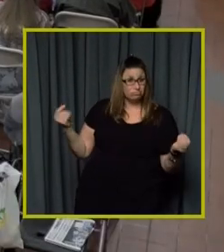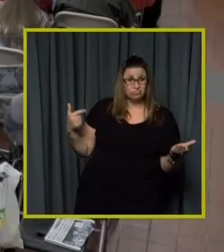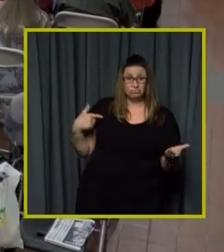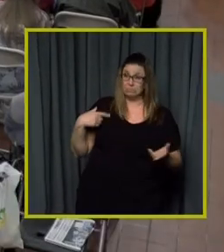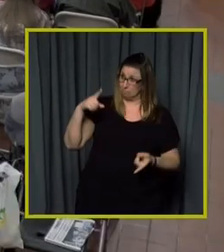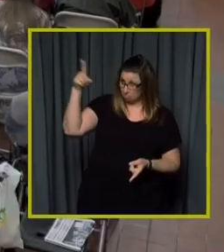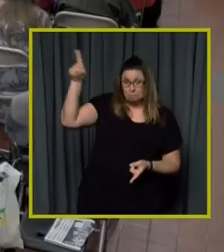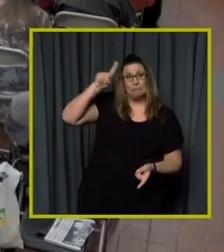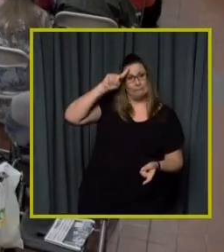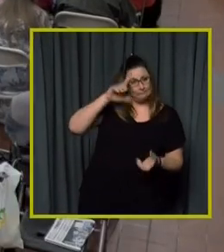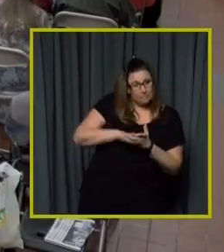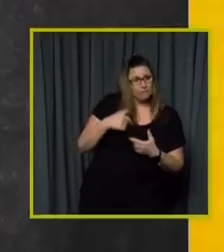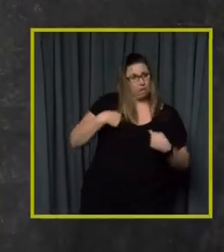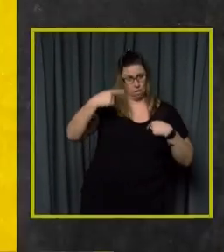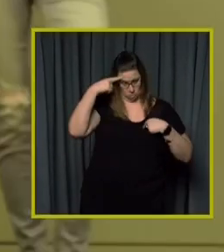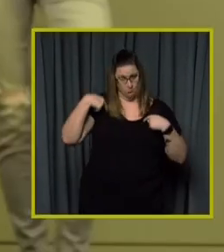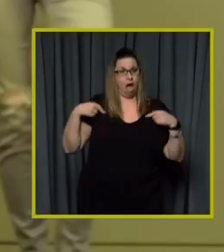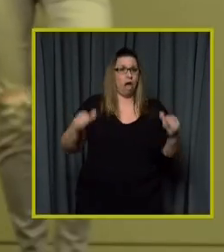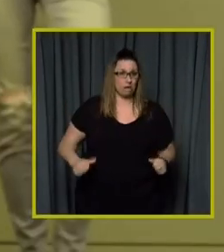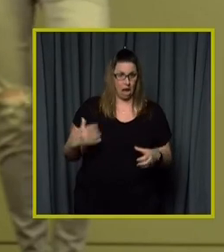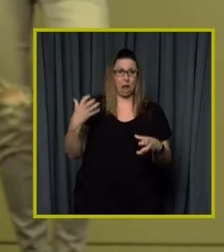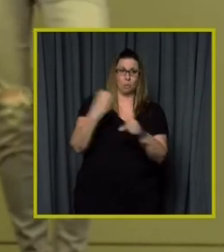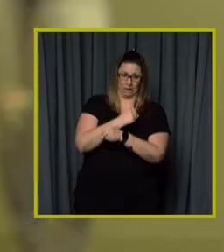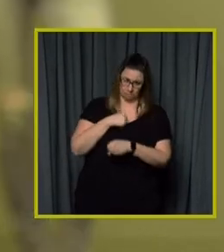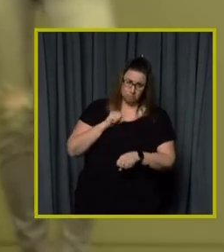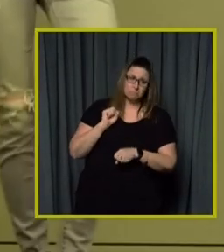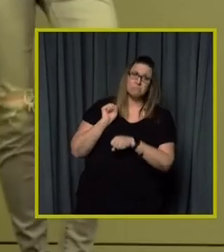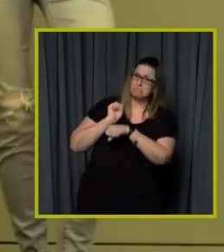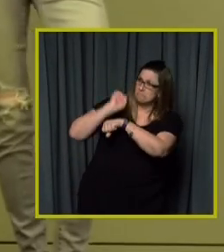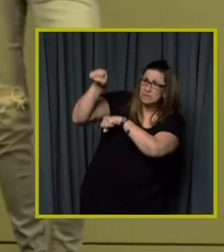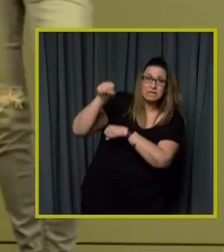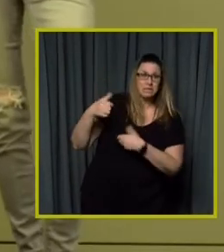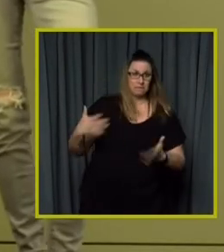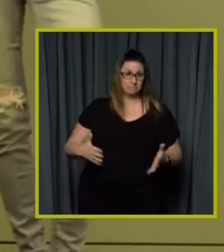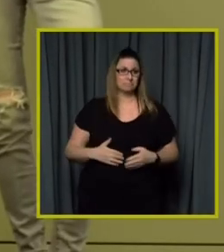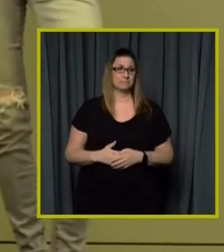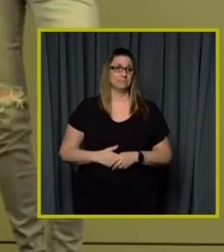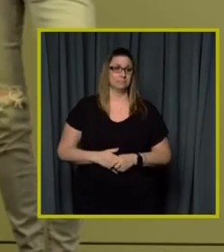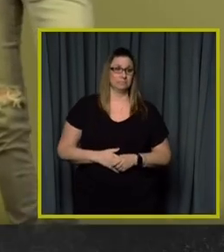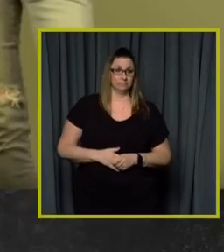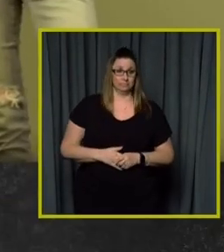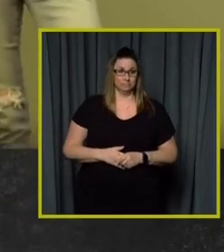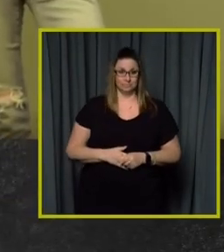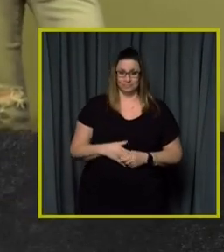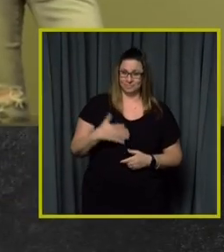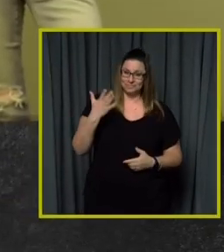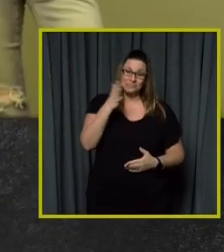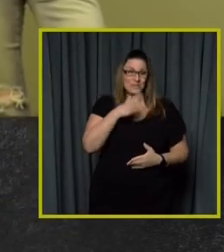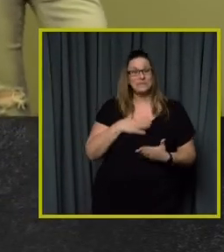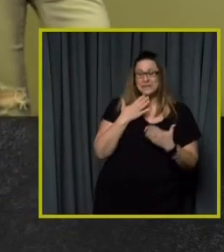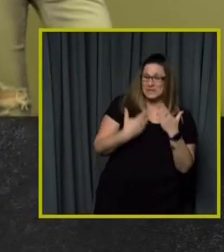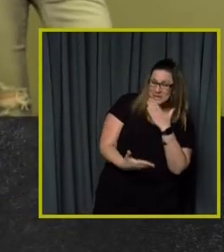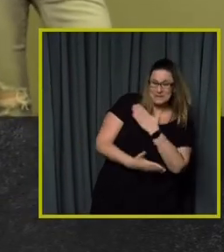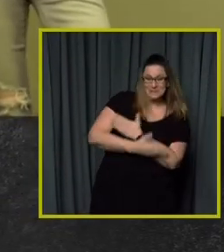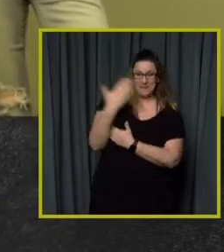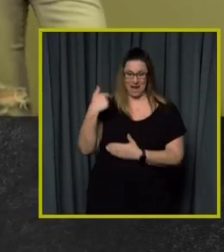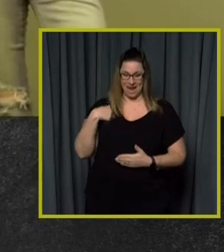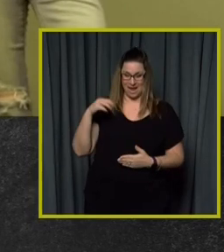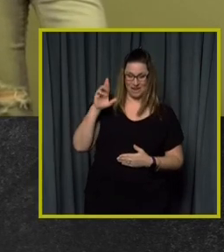in that. I really do. Good morning, everybody. Good morning. I'm Reverend Annie